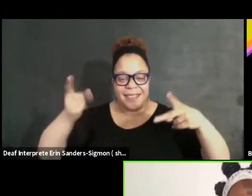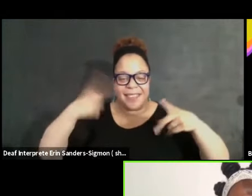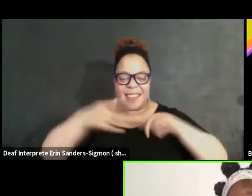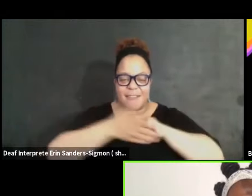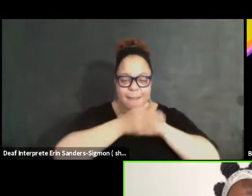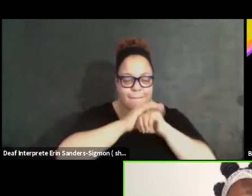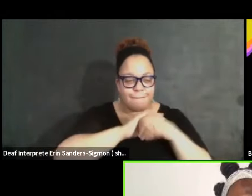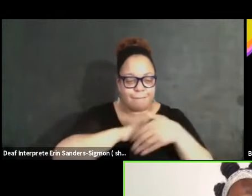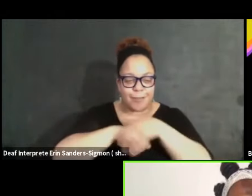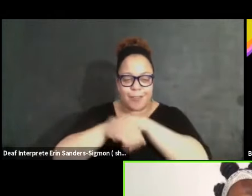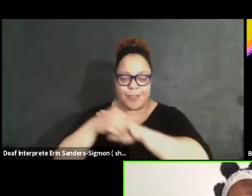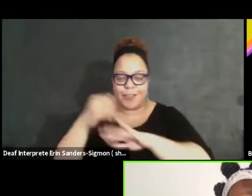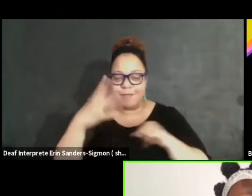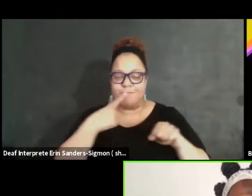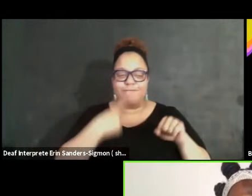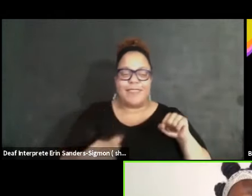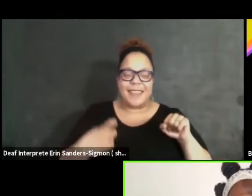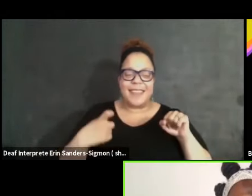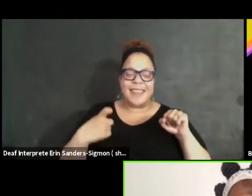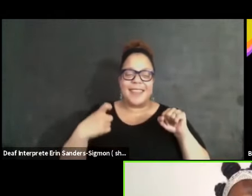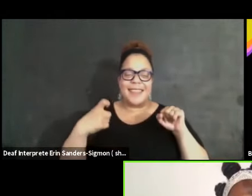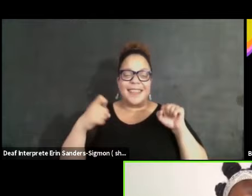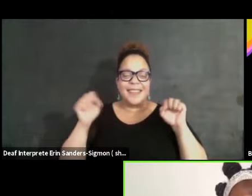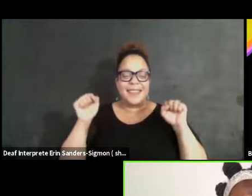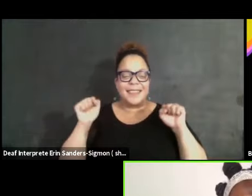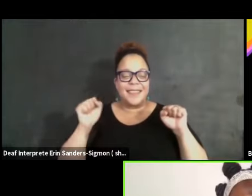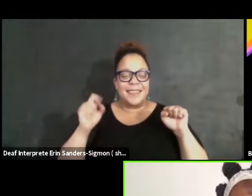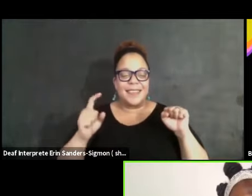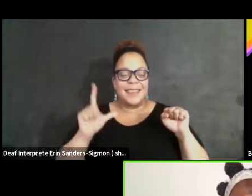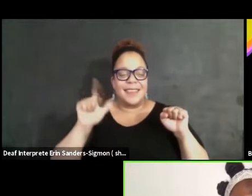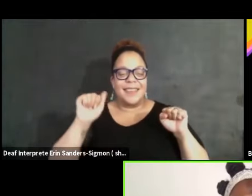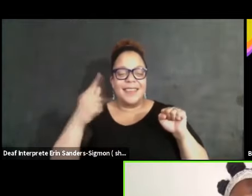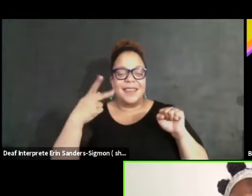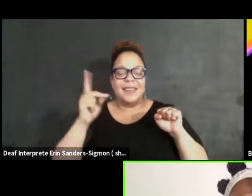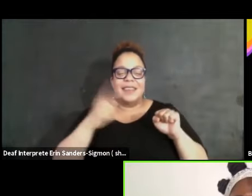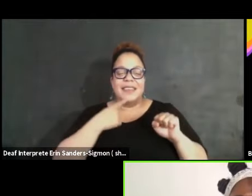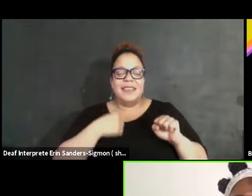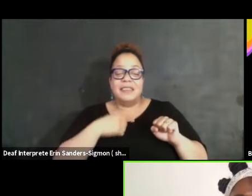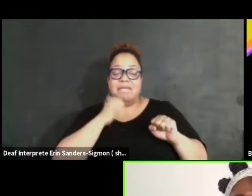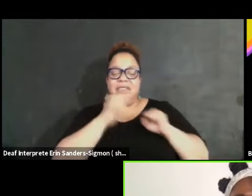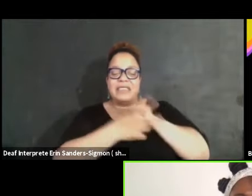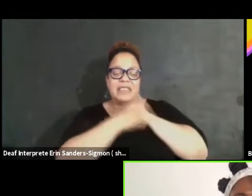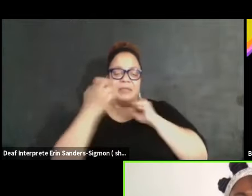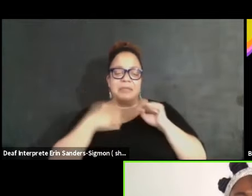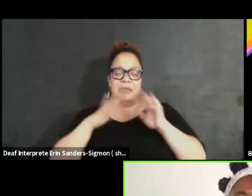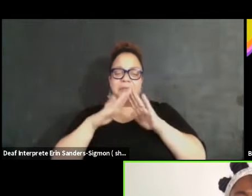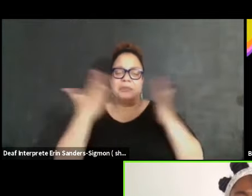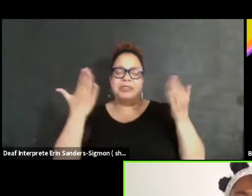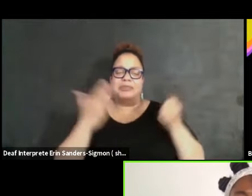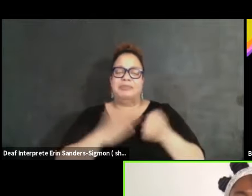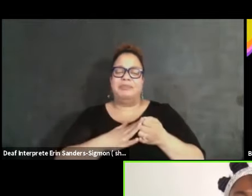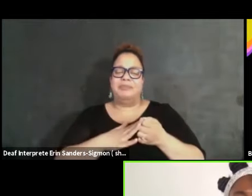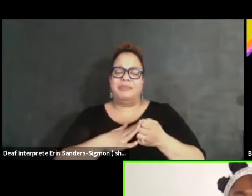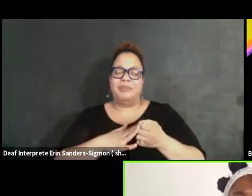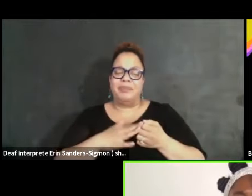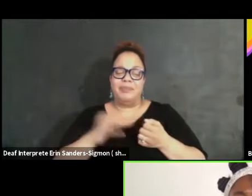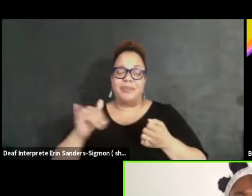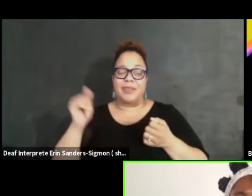Detectives say he didn't steal my bricks. Now everyone thinks it was my job to keep the neighborhood